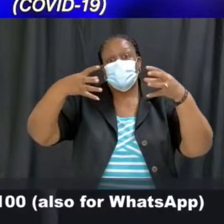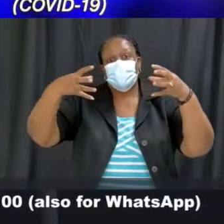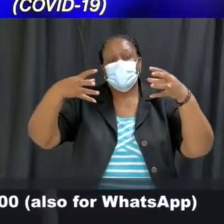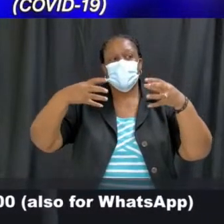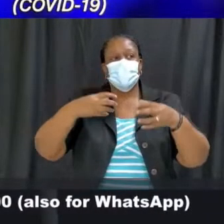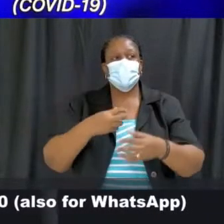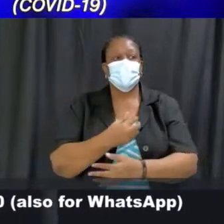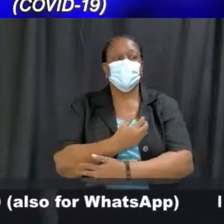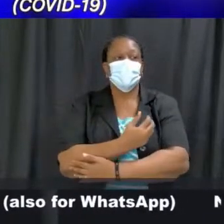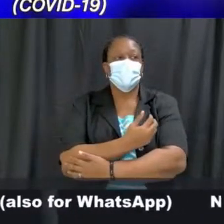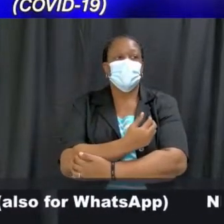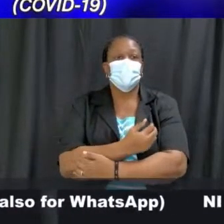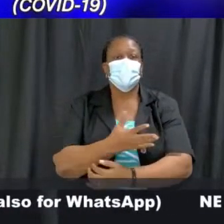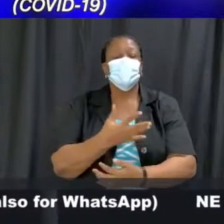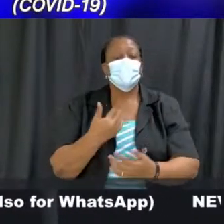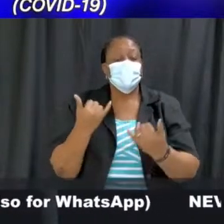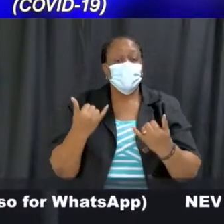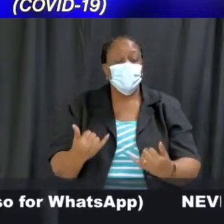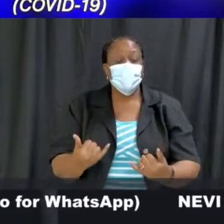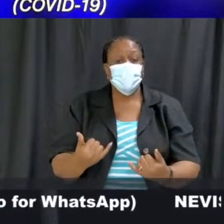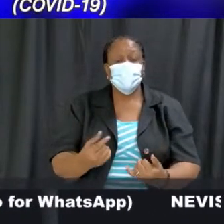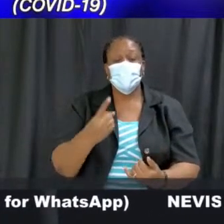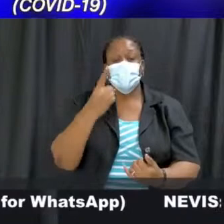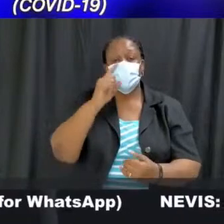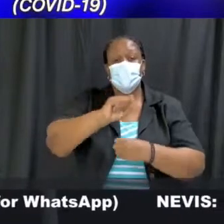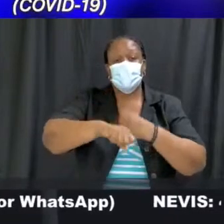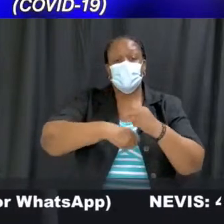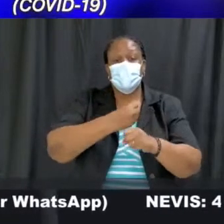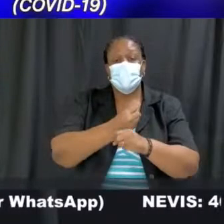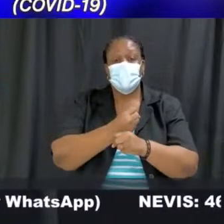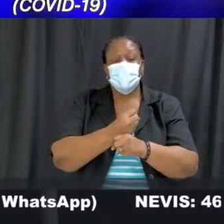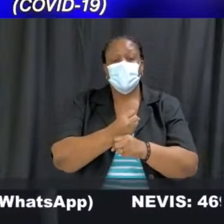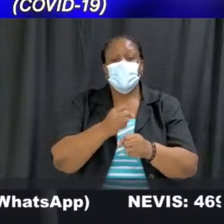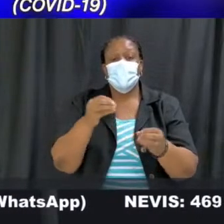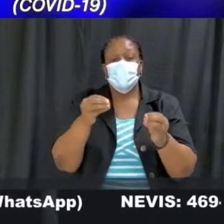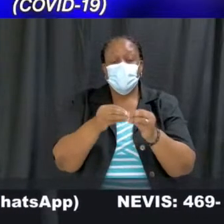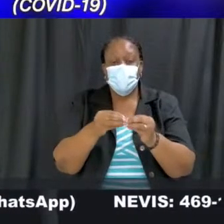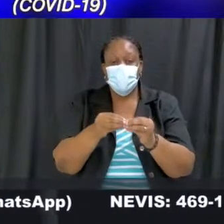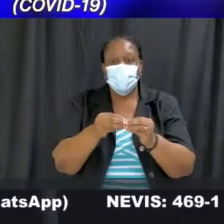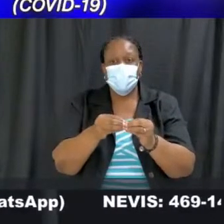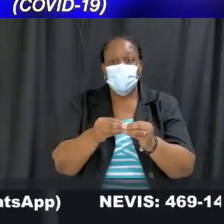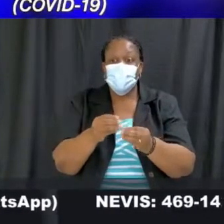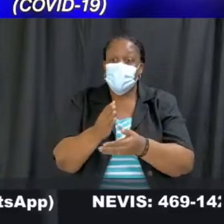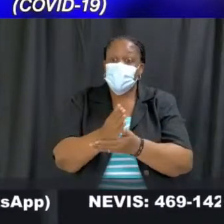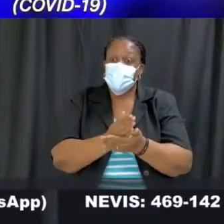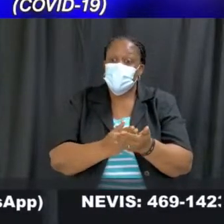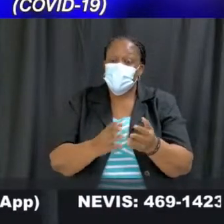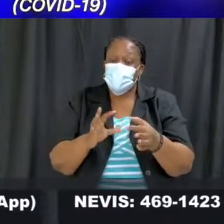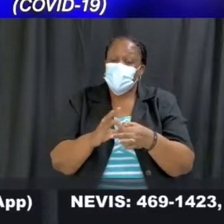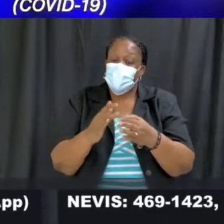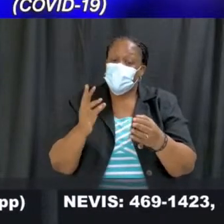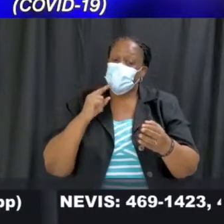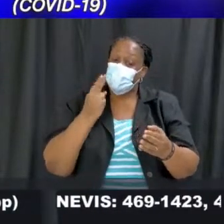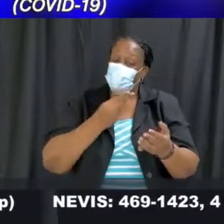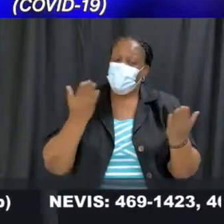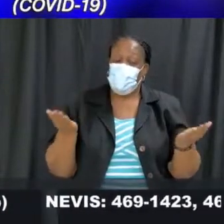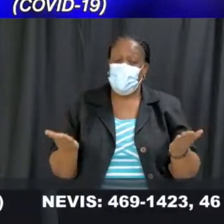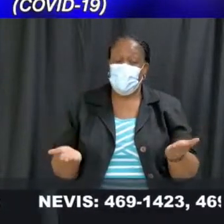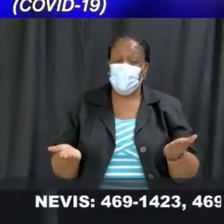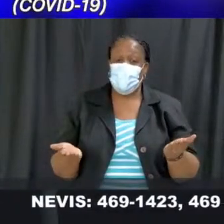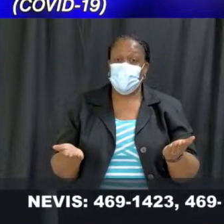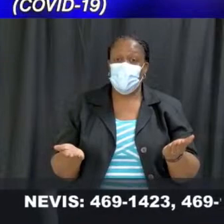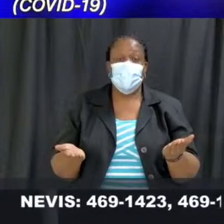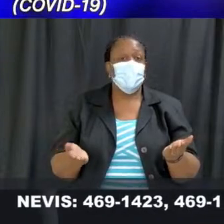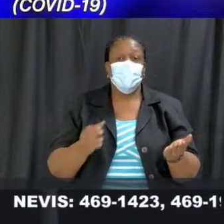And after more than a year and a half, there are still some of us in the Federation who